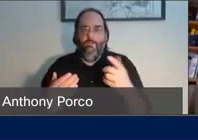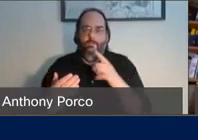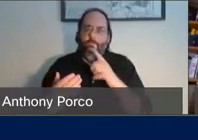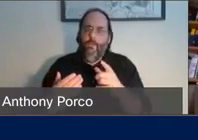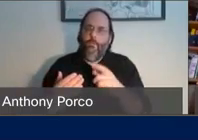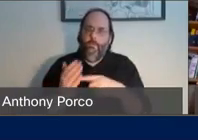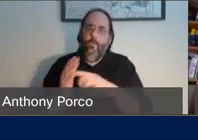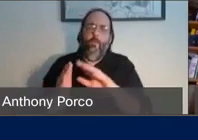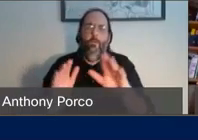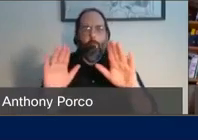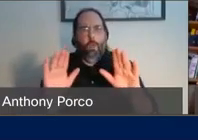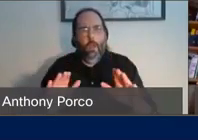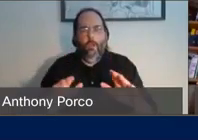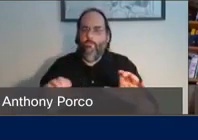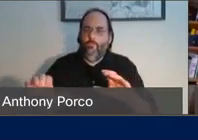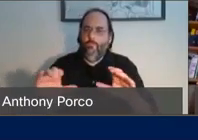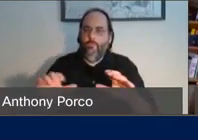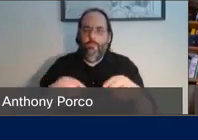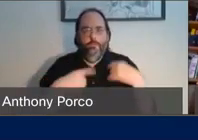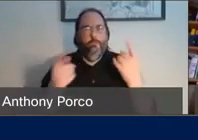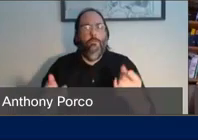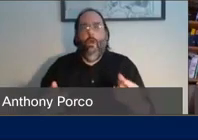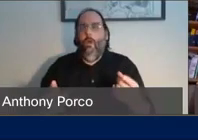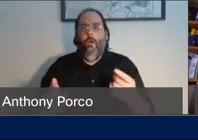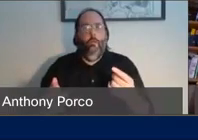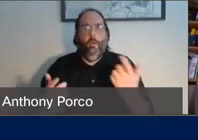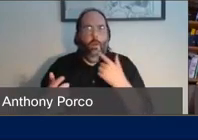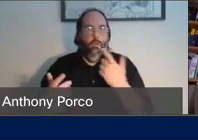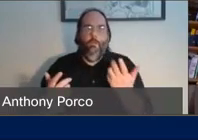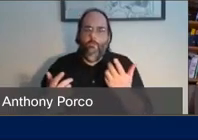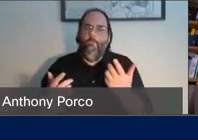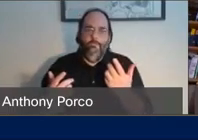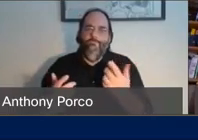performance has just spoken.